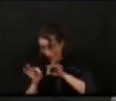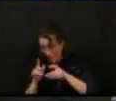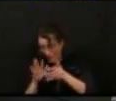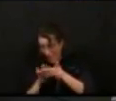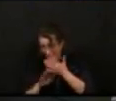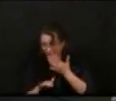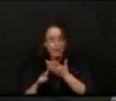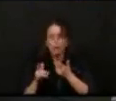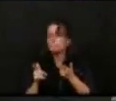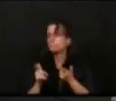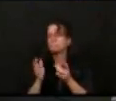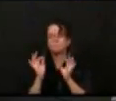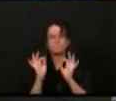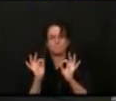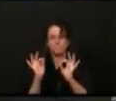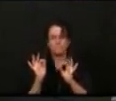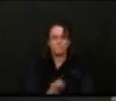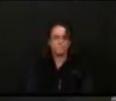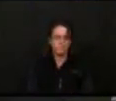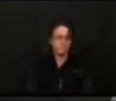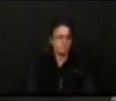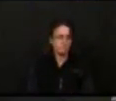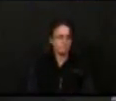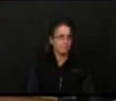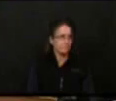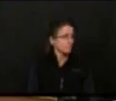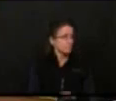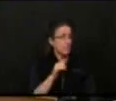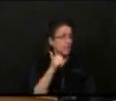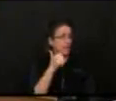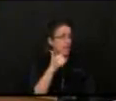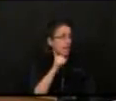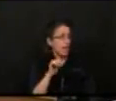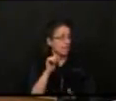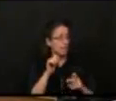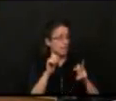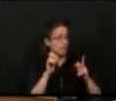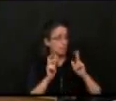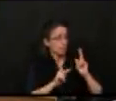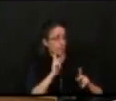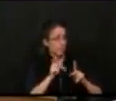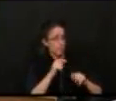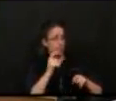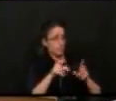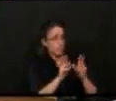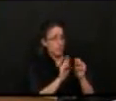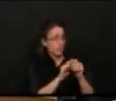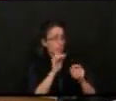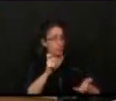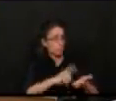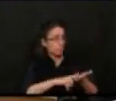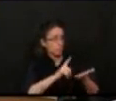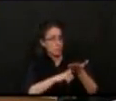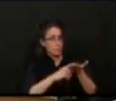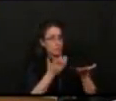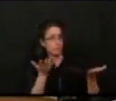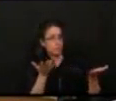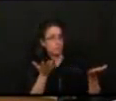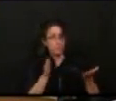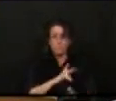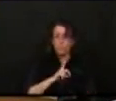So. Was there anybody in attendance who wanted to speak to this project, or to this issue? Anybody else from the